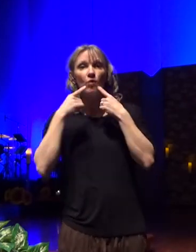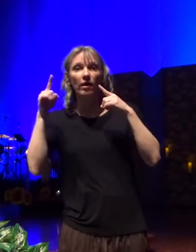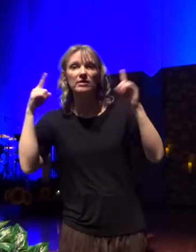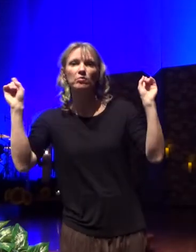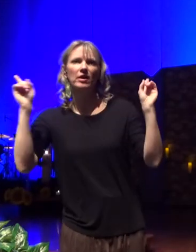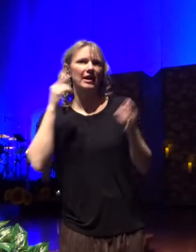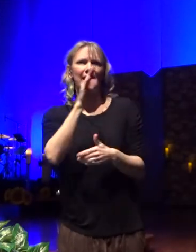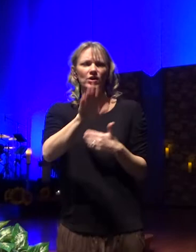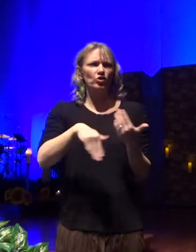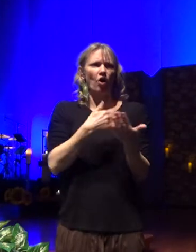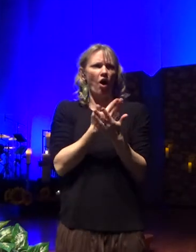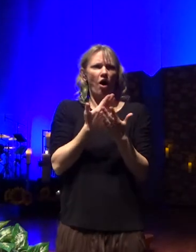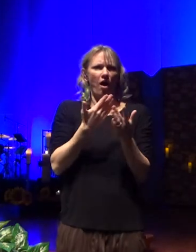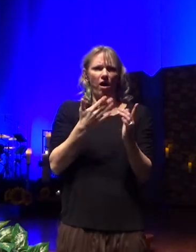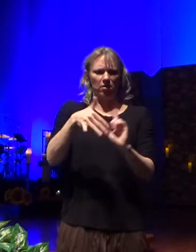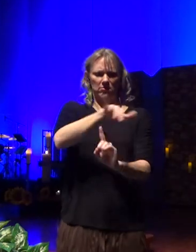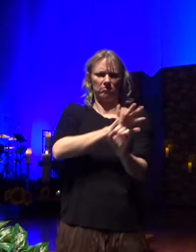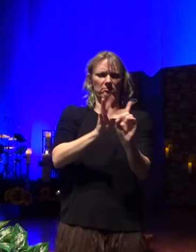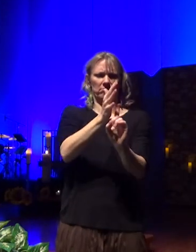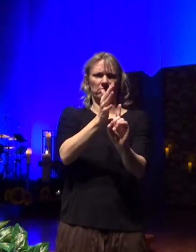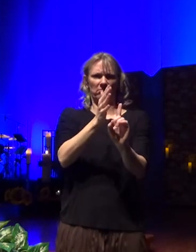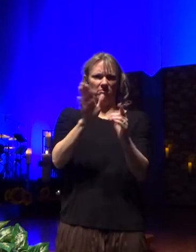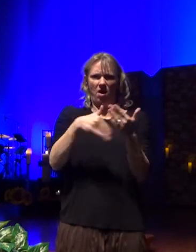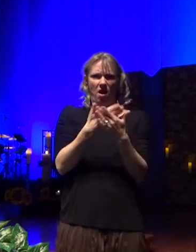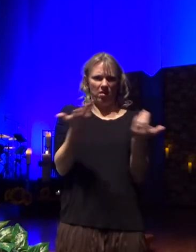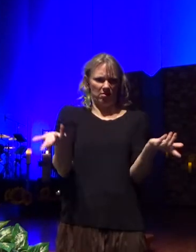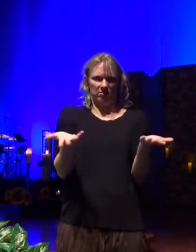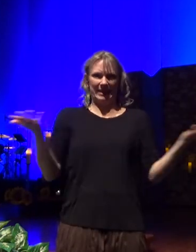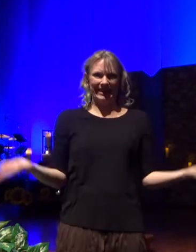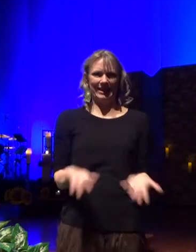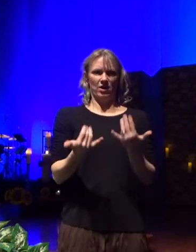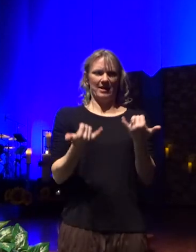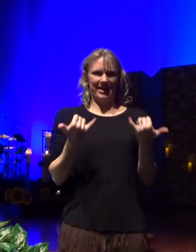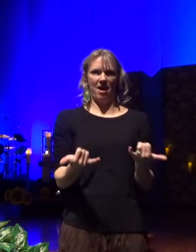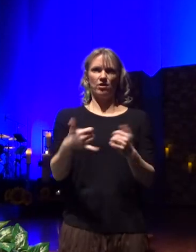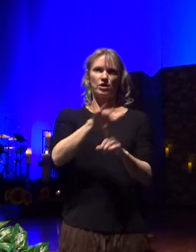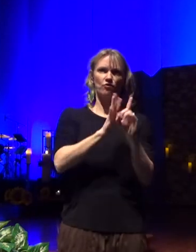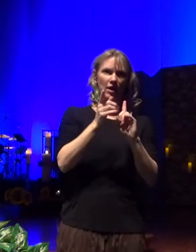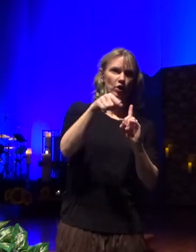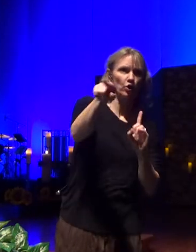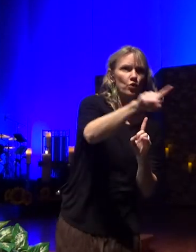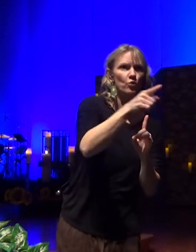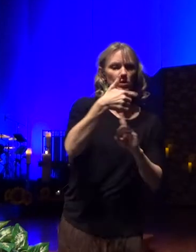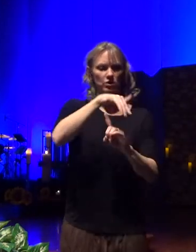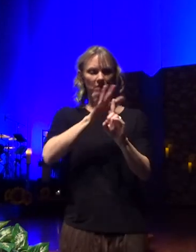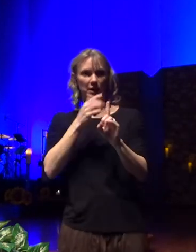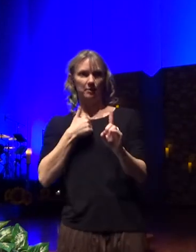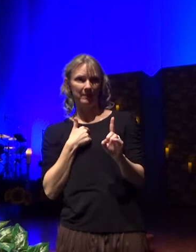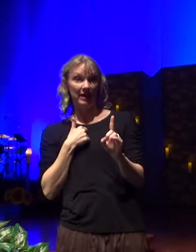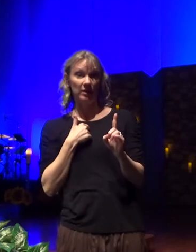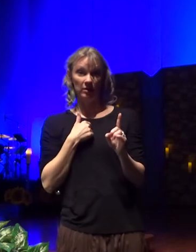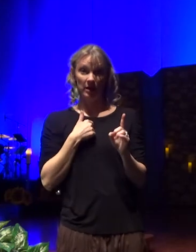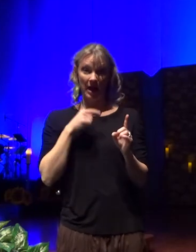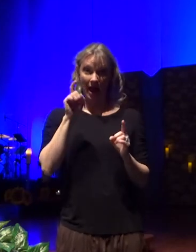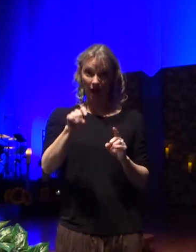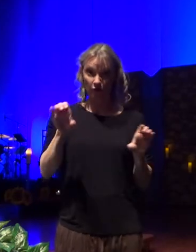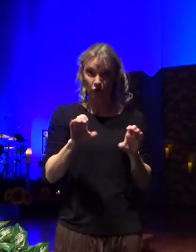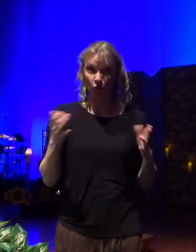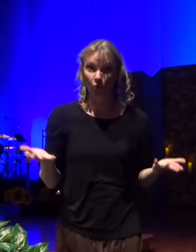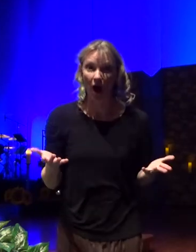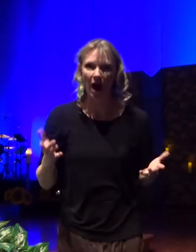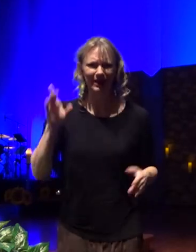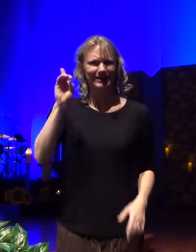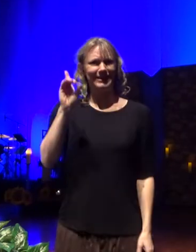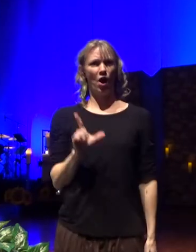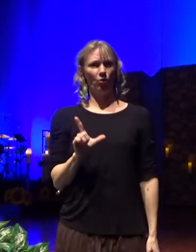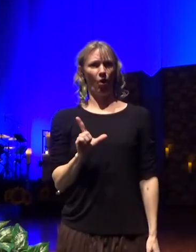of prosperity is all around us, all of it, the whole of it, right here, right now, surrounding you and I, and all we have to do